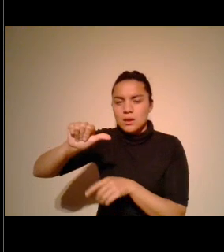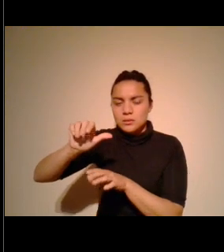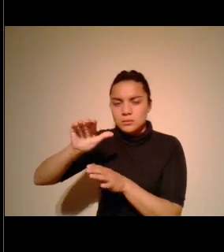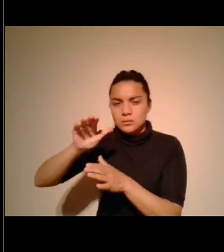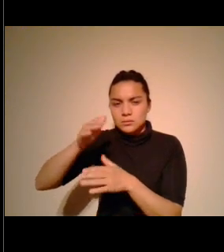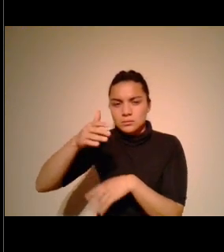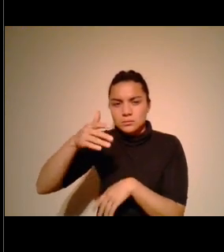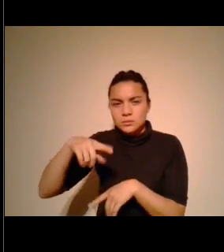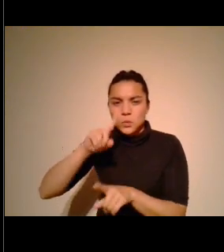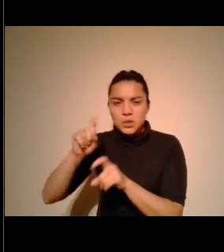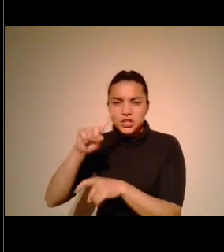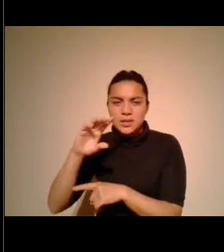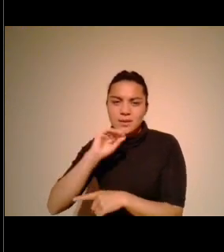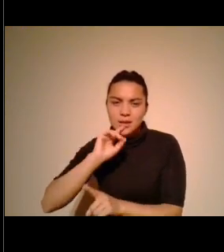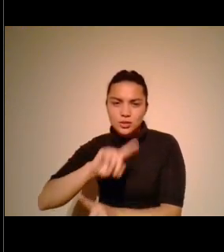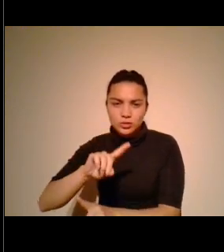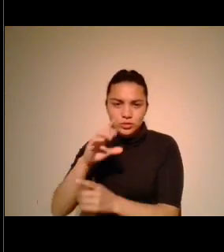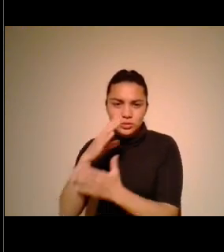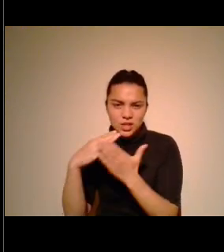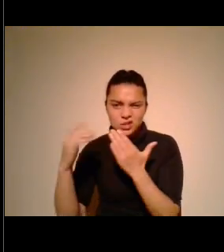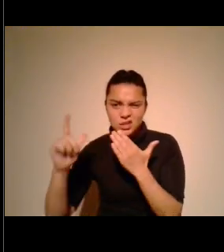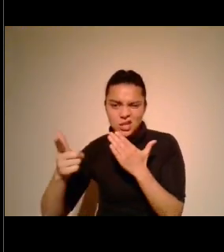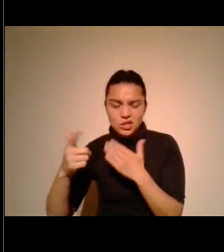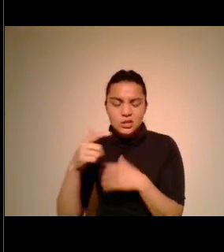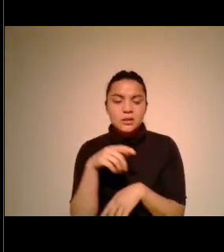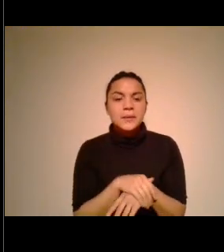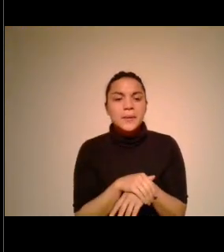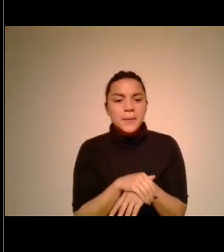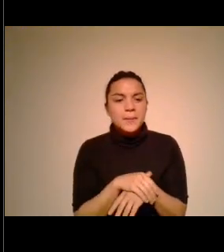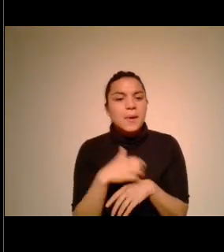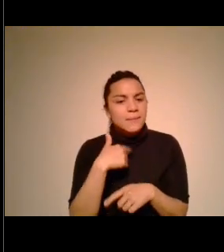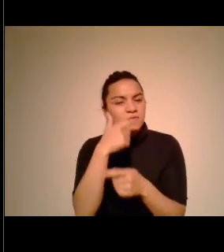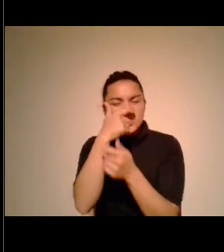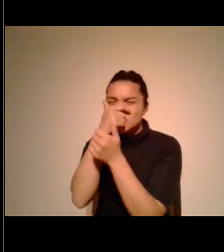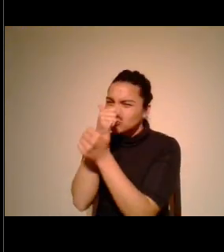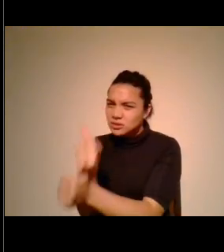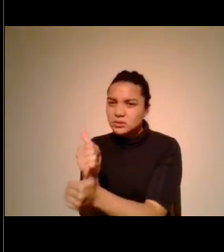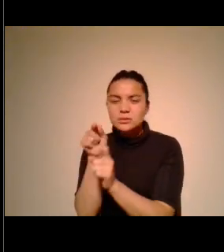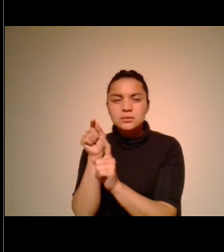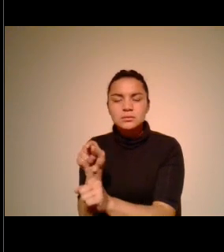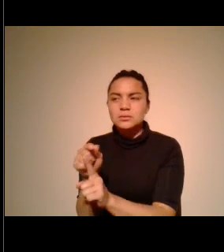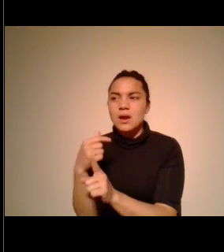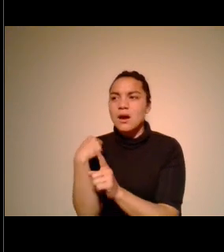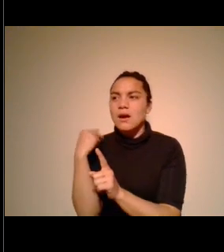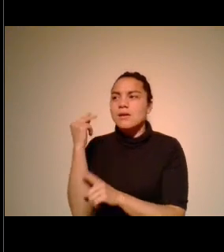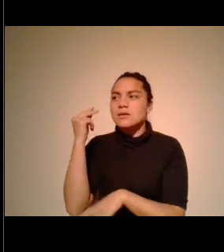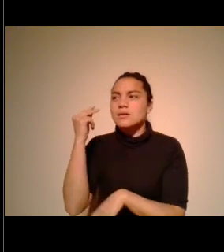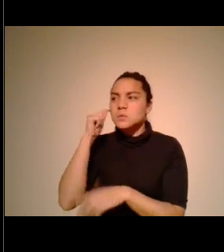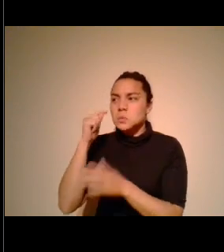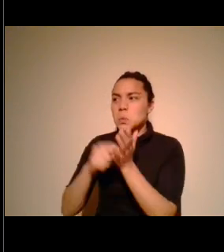it's something that I'm very interested in because it's something where I see people sort of coming at this work